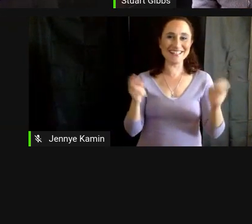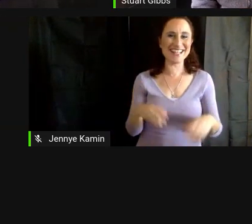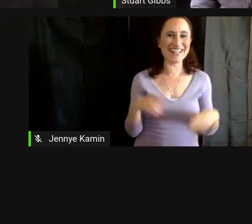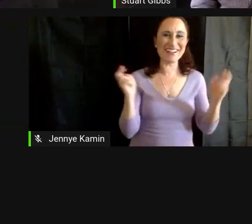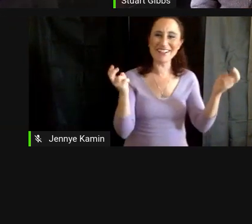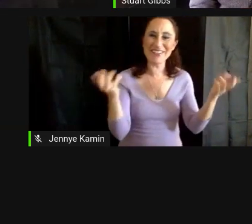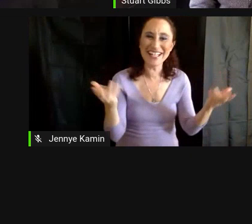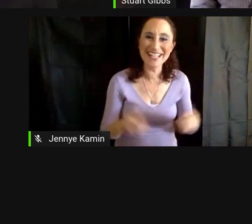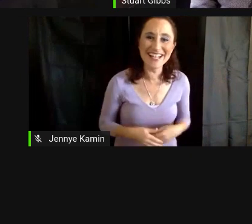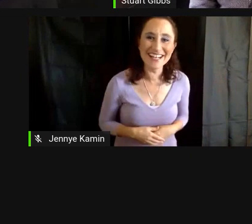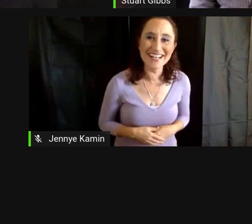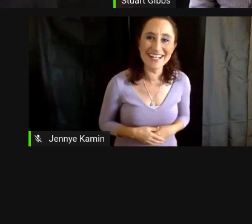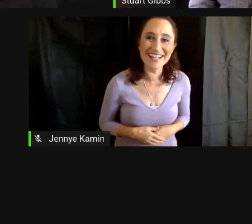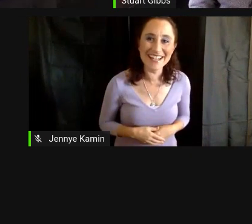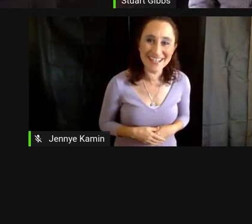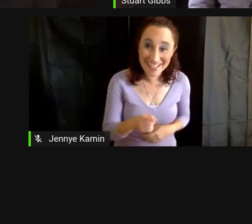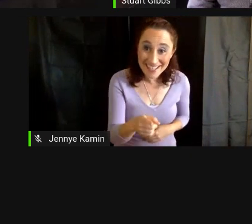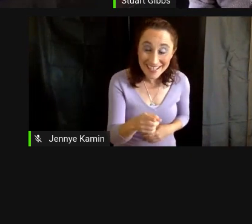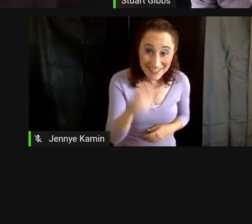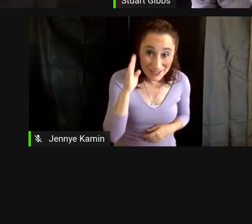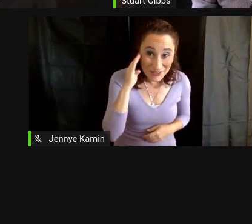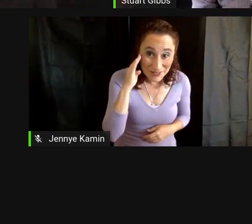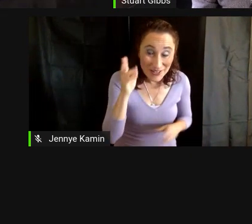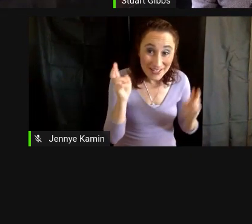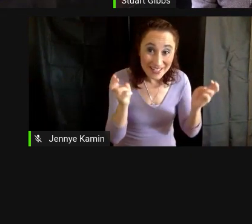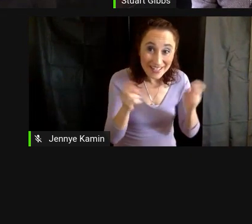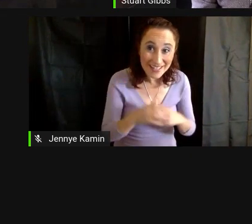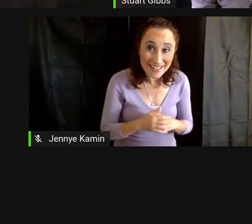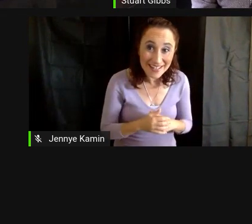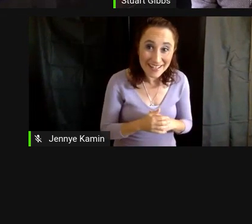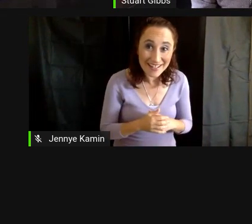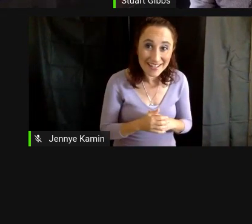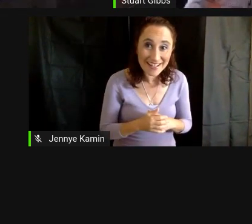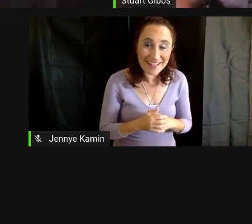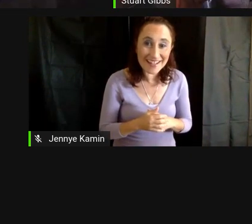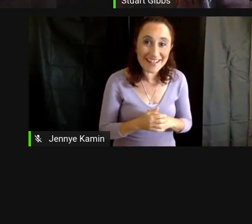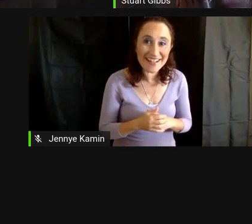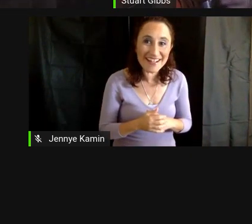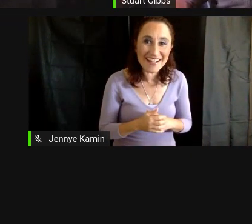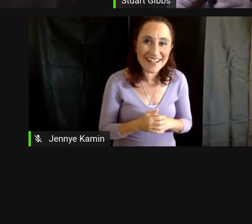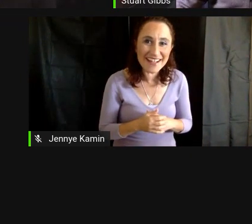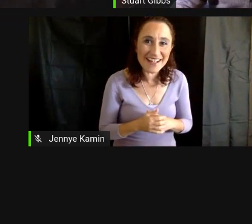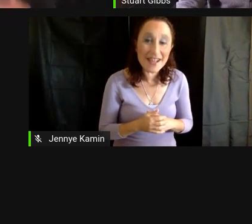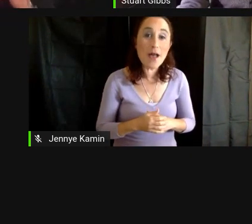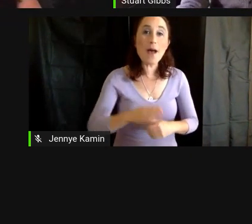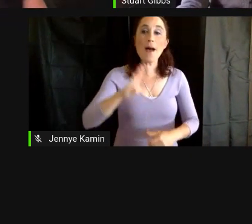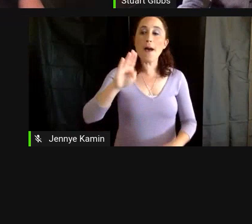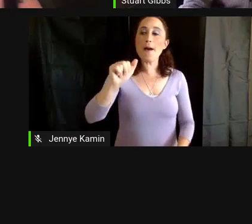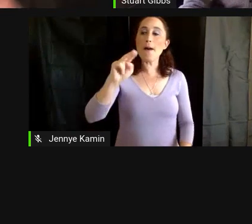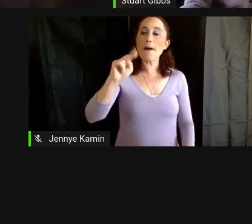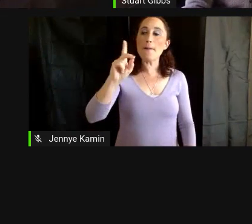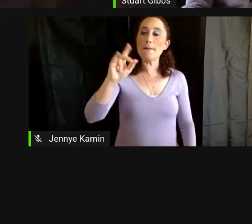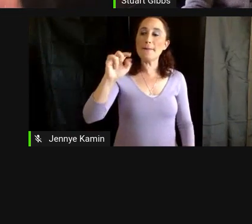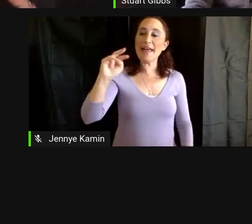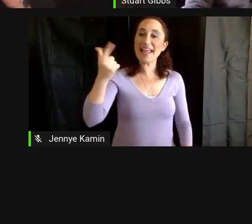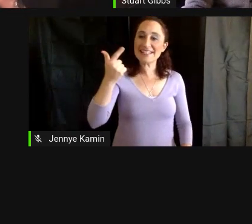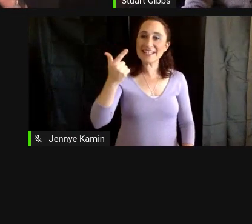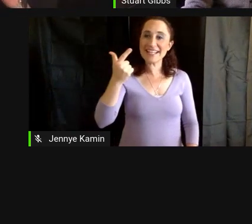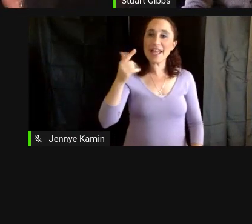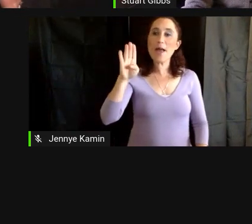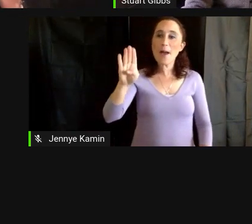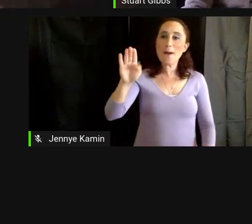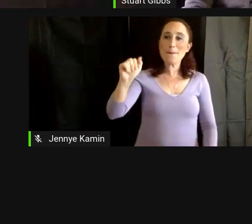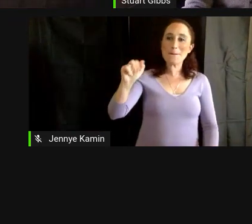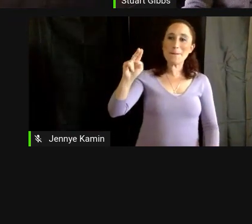the title? I have one. I think you got. Yep. Banding together. Okay, what? Banding together because they're in the band.